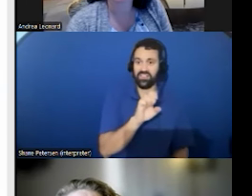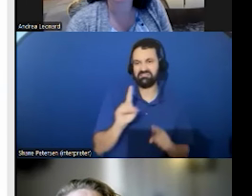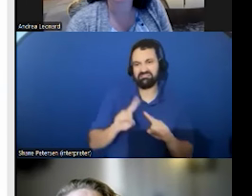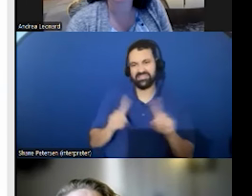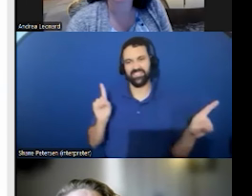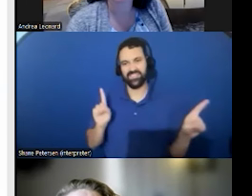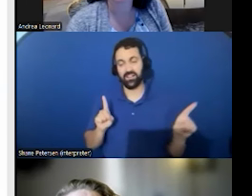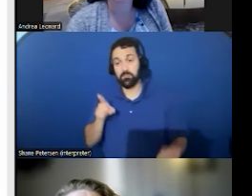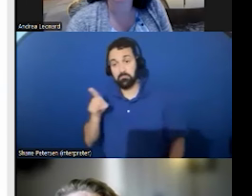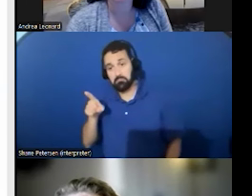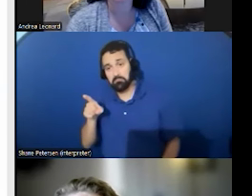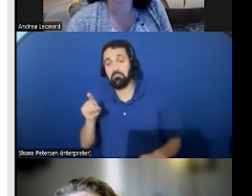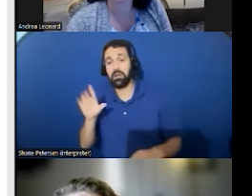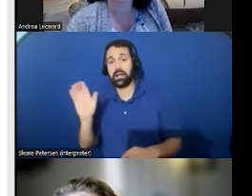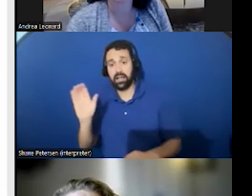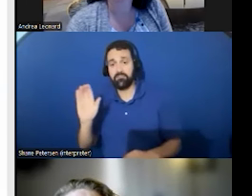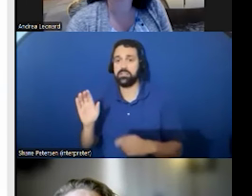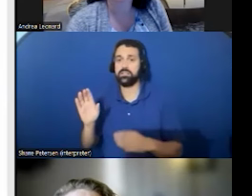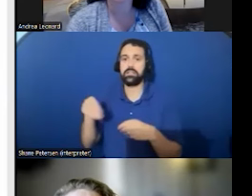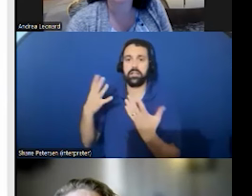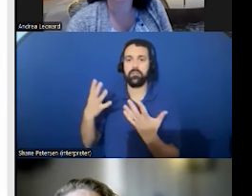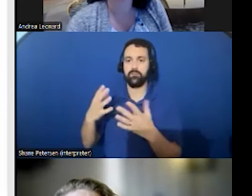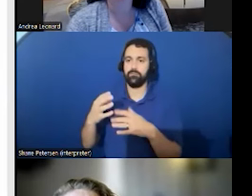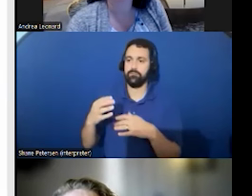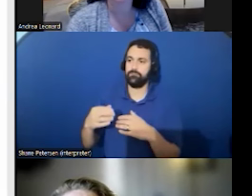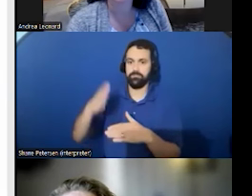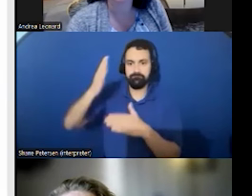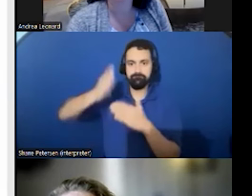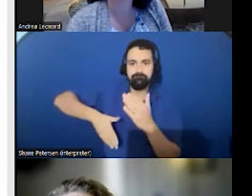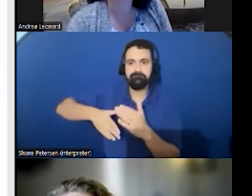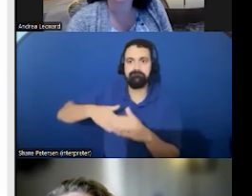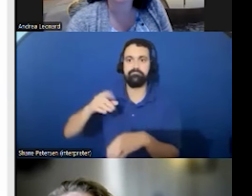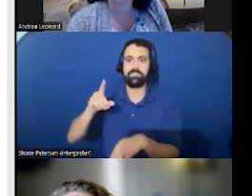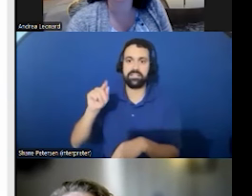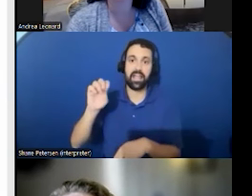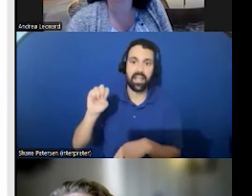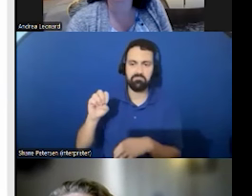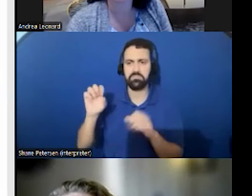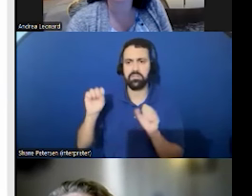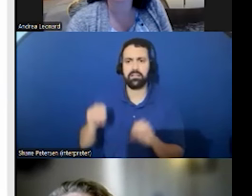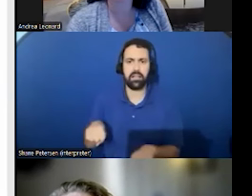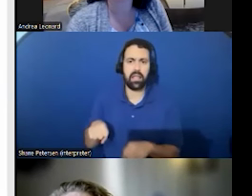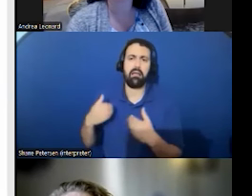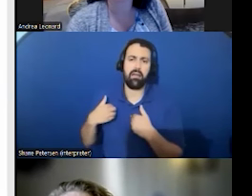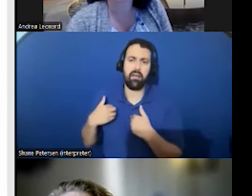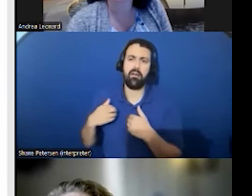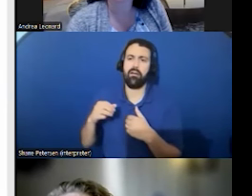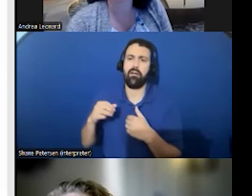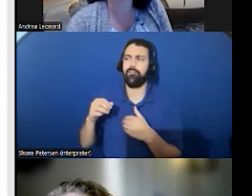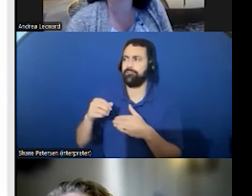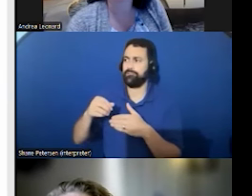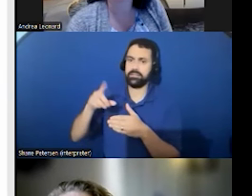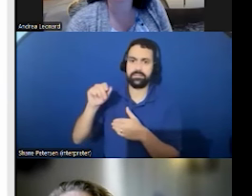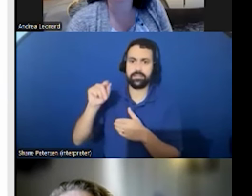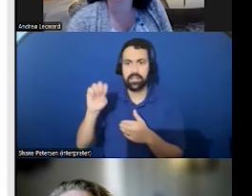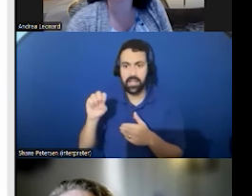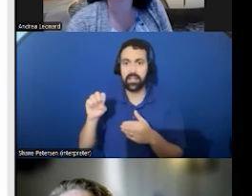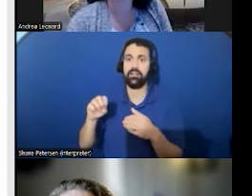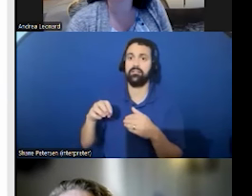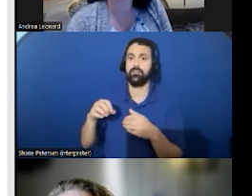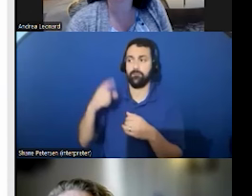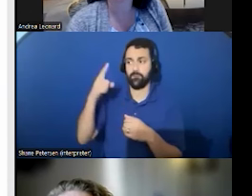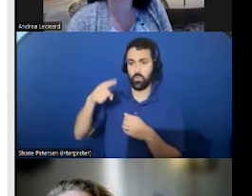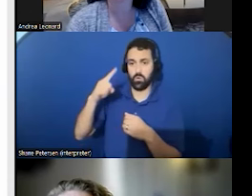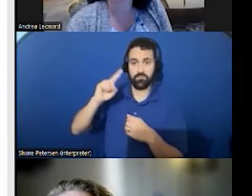do different due dates. So you can have an original due date for the original response and then a reply due date.